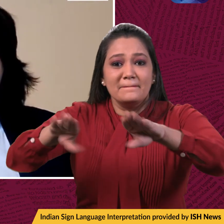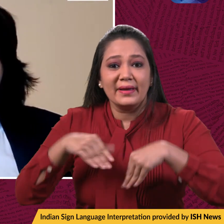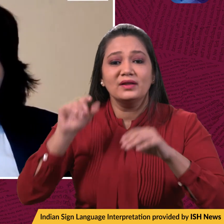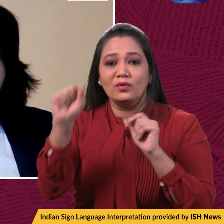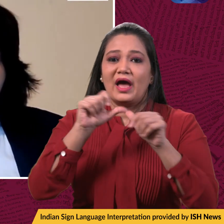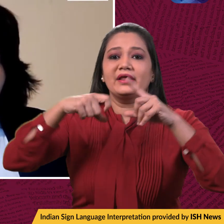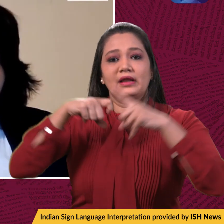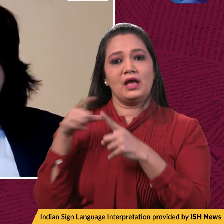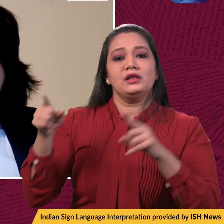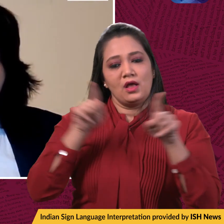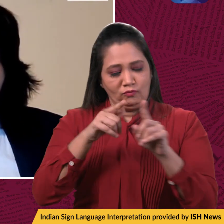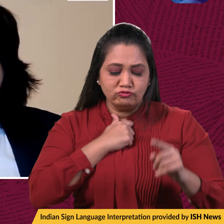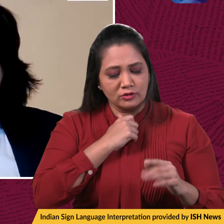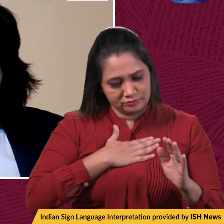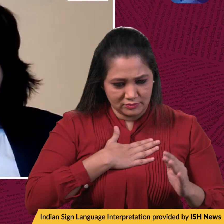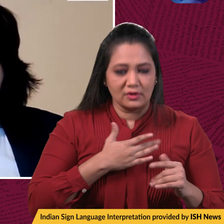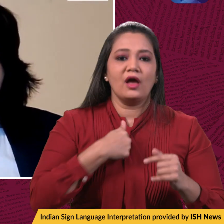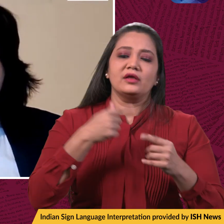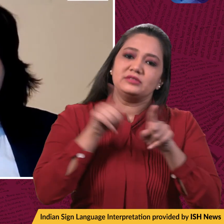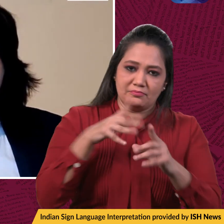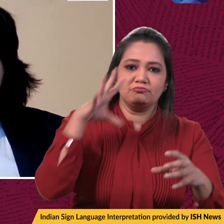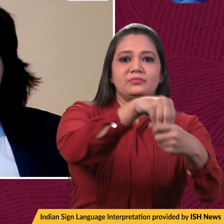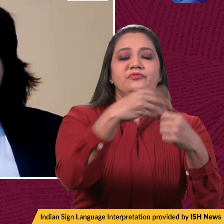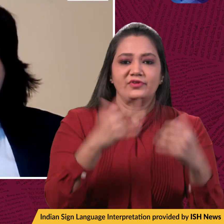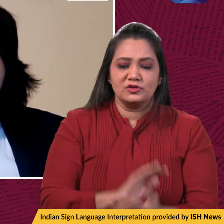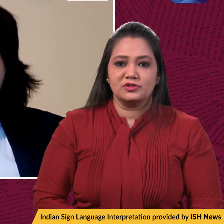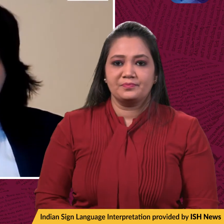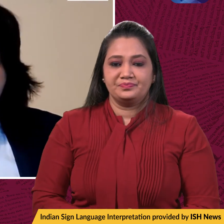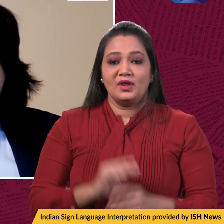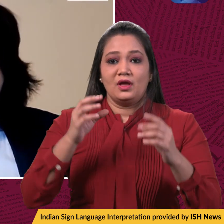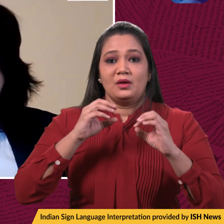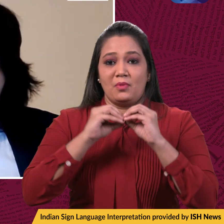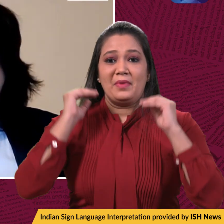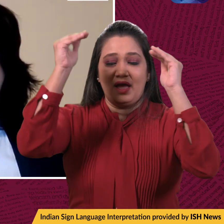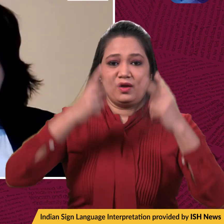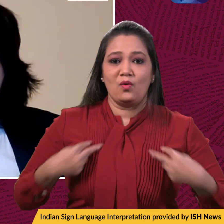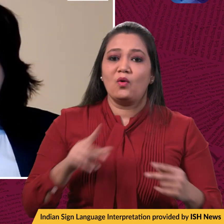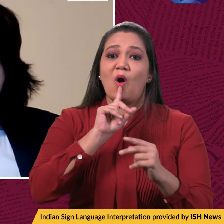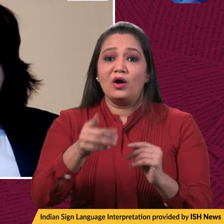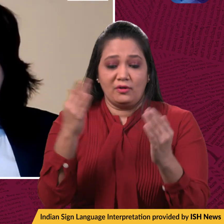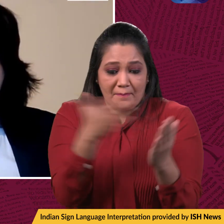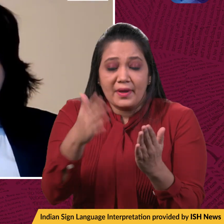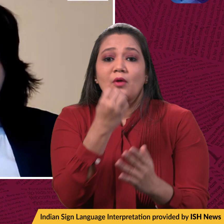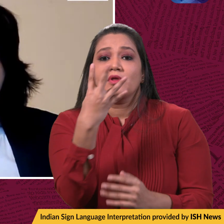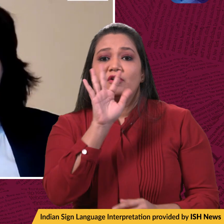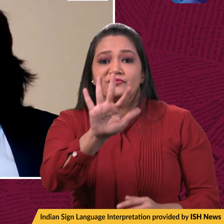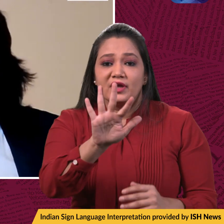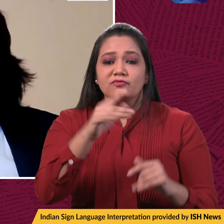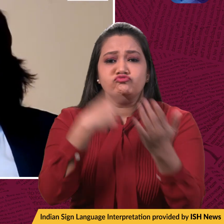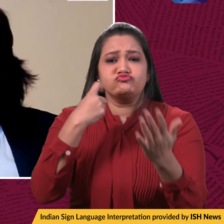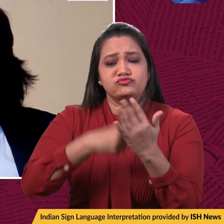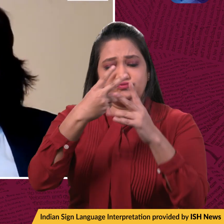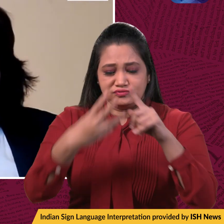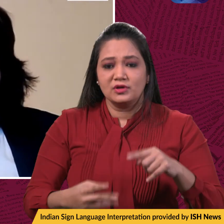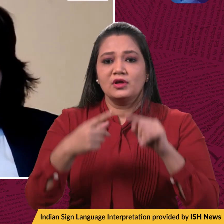formalities to Aryan Khan. Now, the Bombay High Court released a 5-page operative order with bail conditions for Aryan Khan and